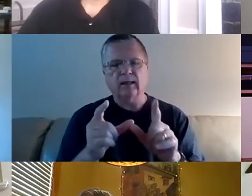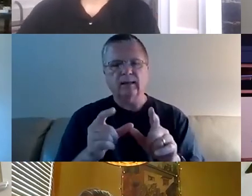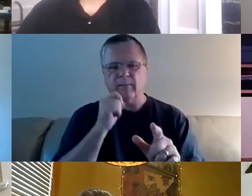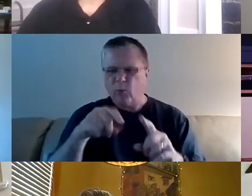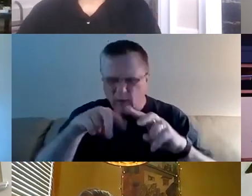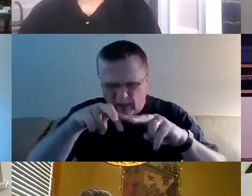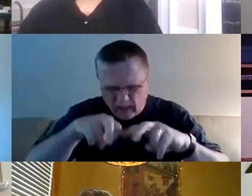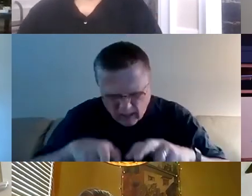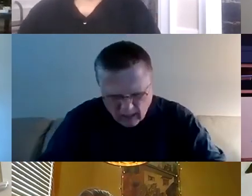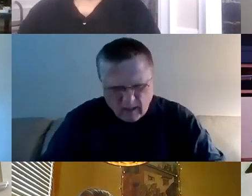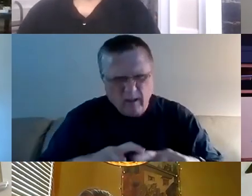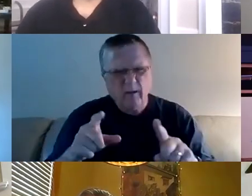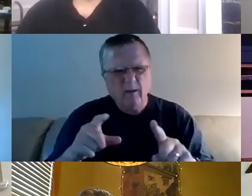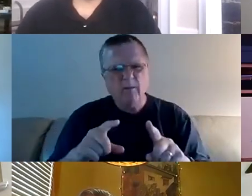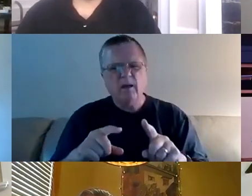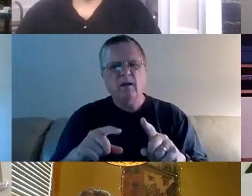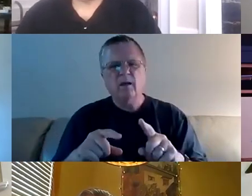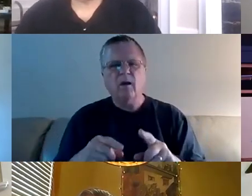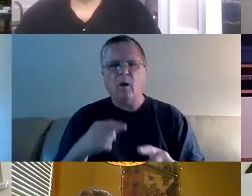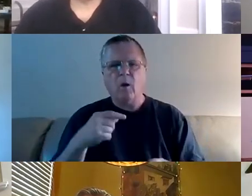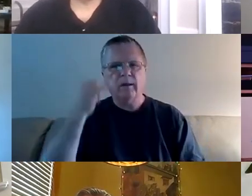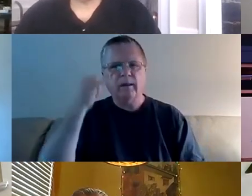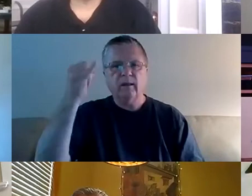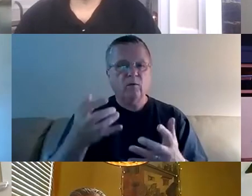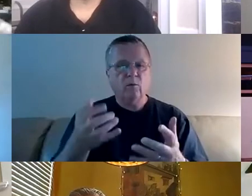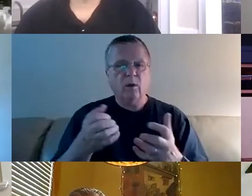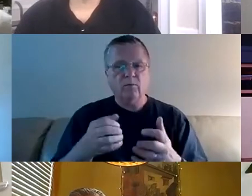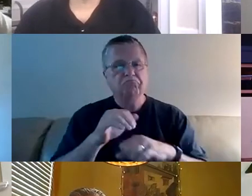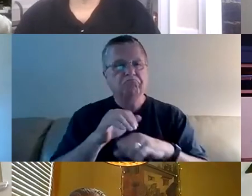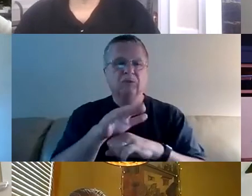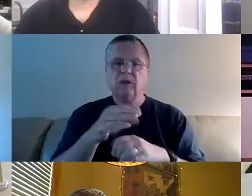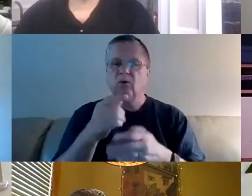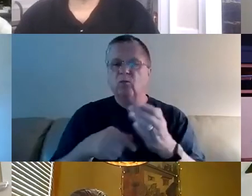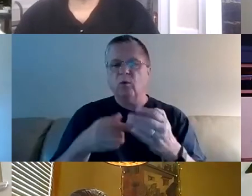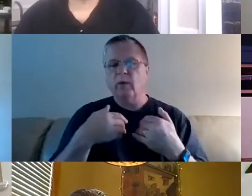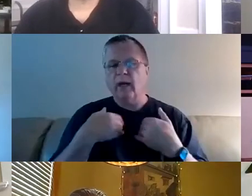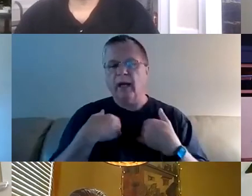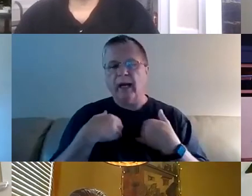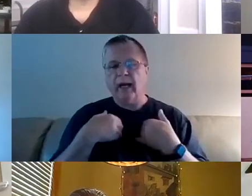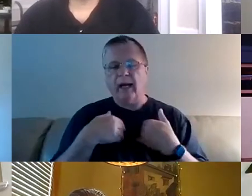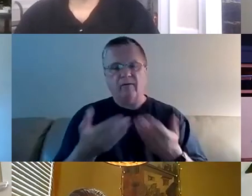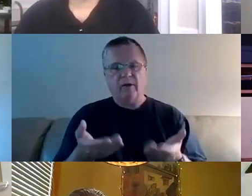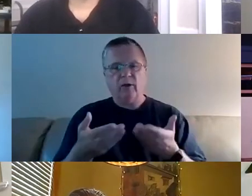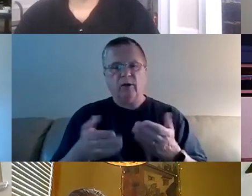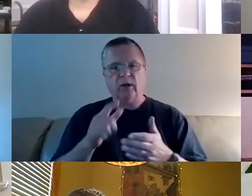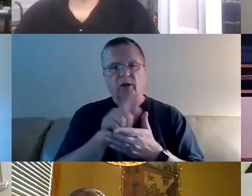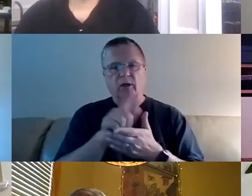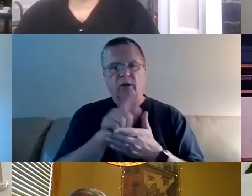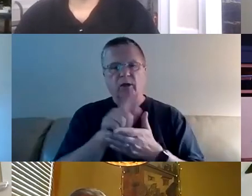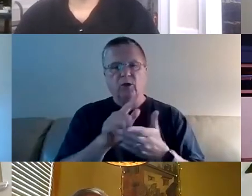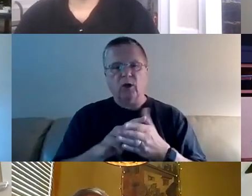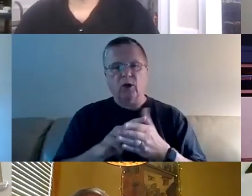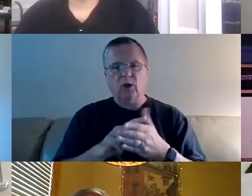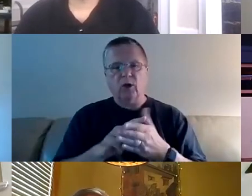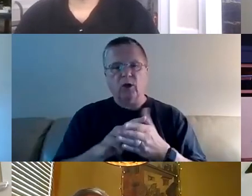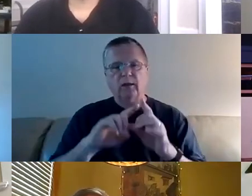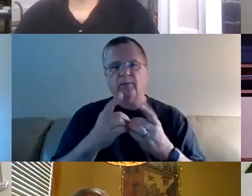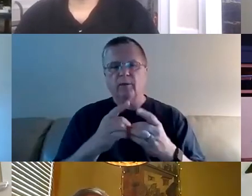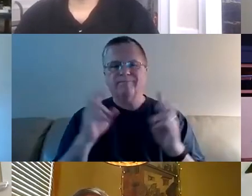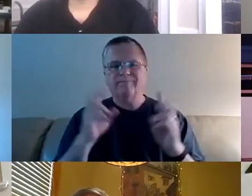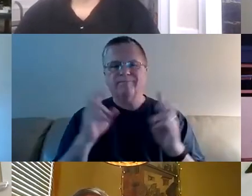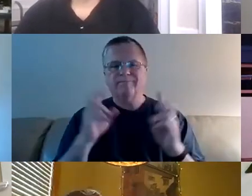send you, if you want to, we send you what we got from the law department, kind of a cheat sheet on how to do it. Okay, perfect. Thank